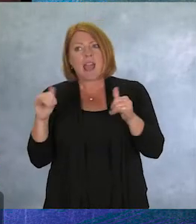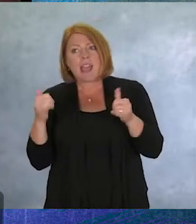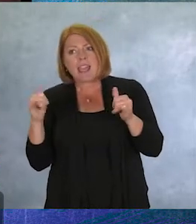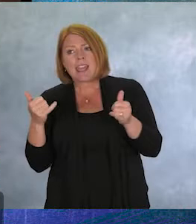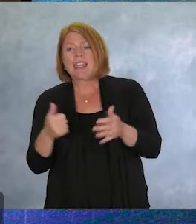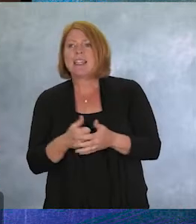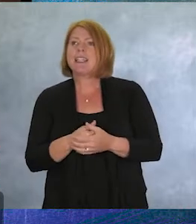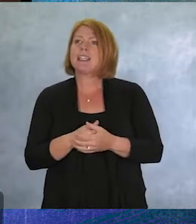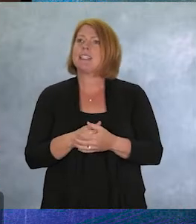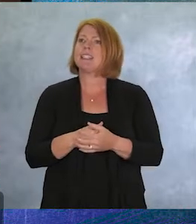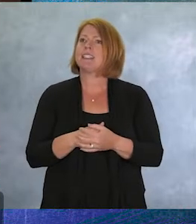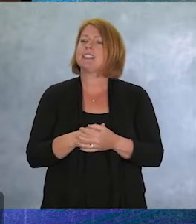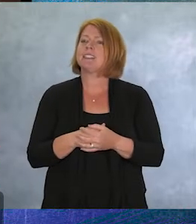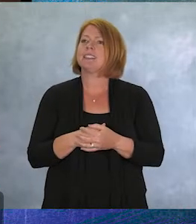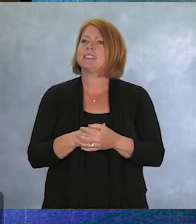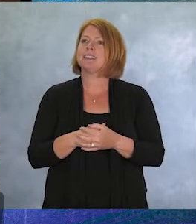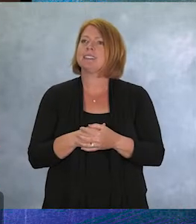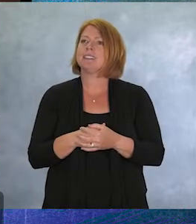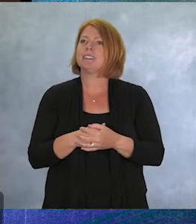playing,